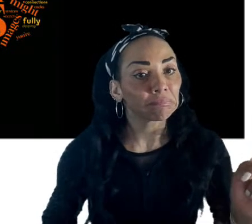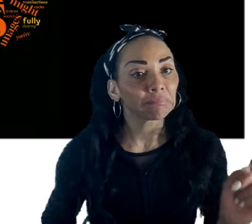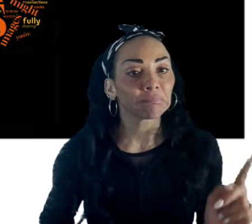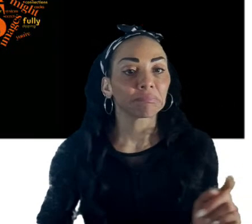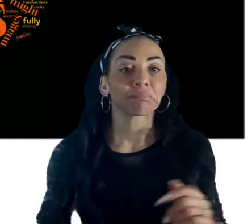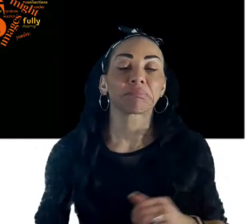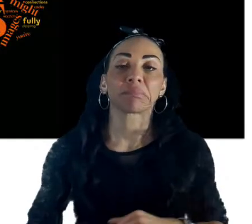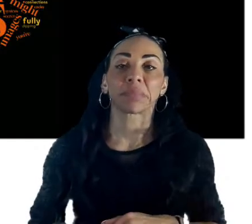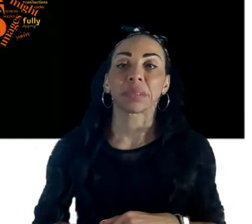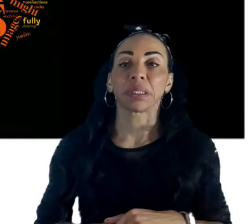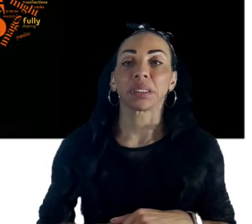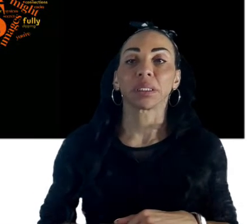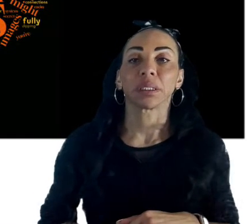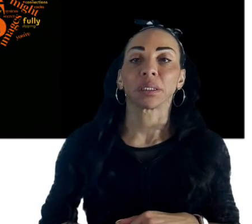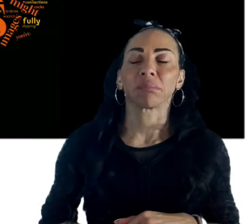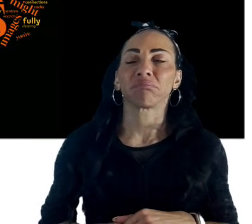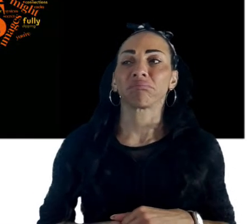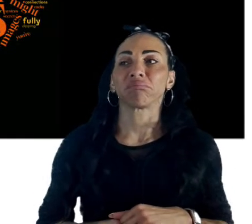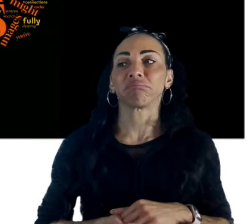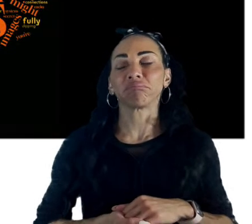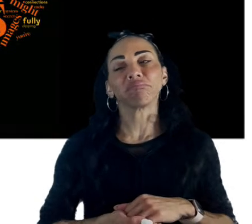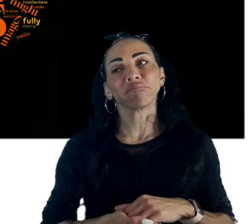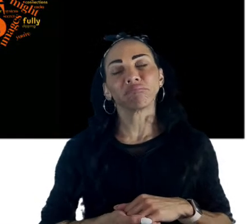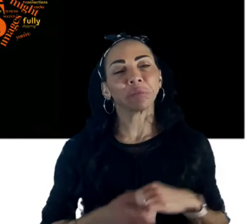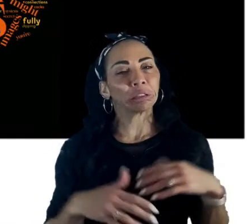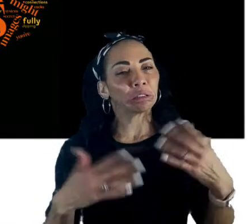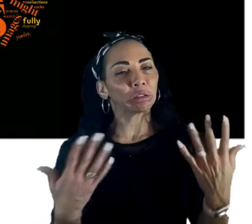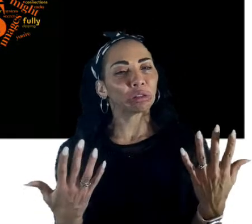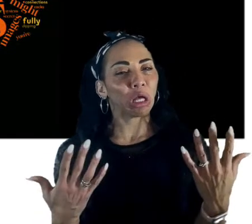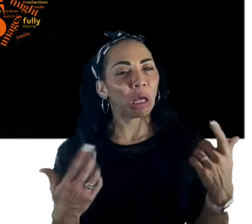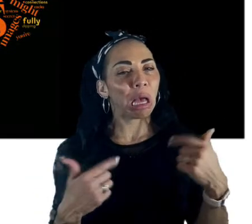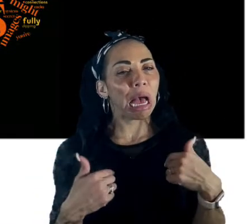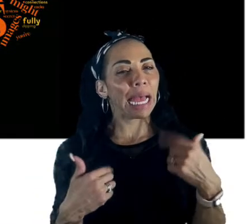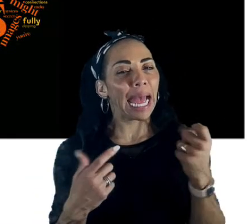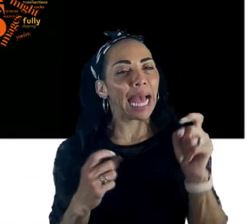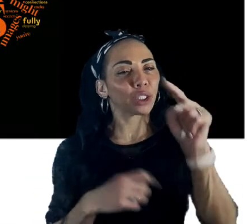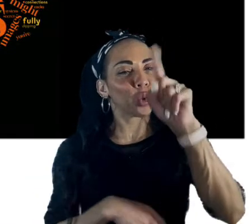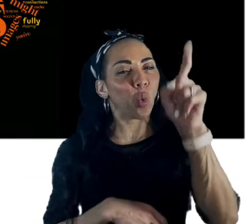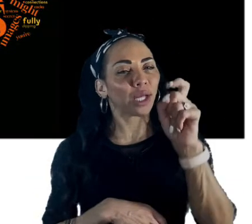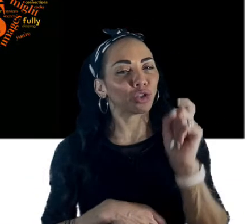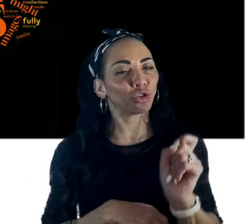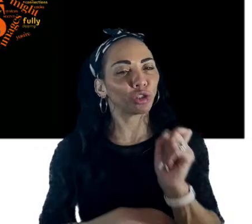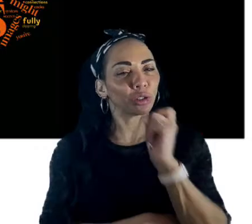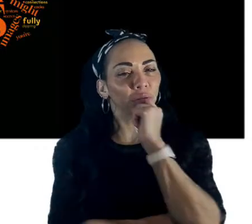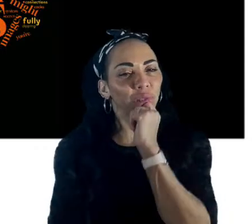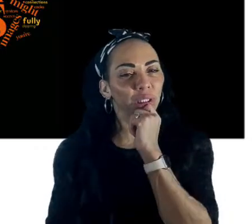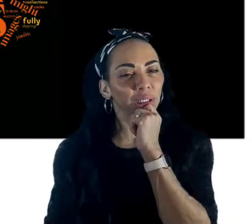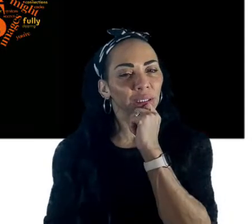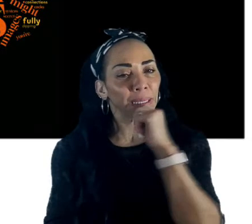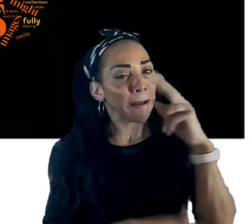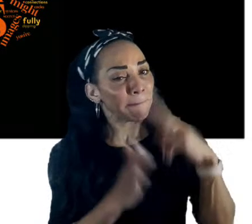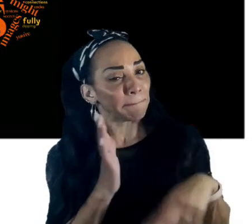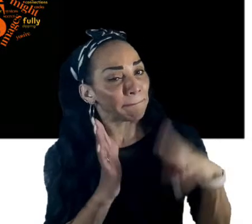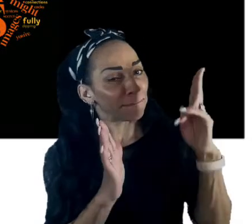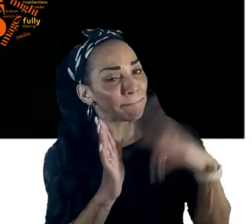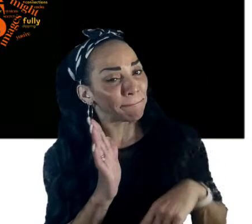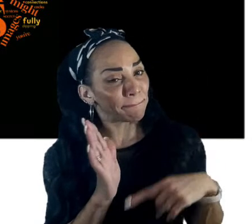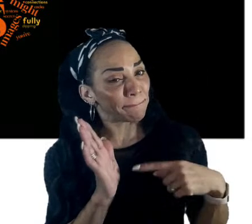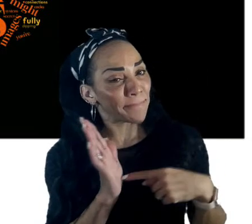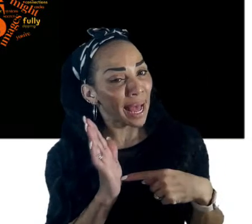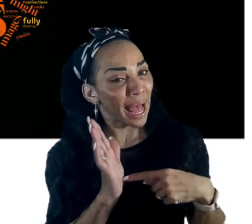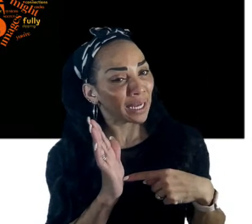So I had sort of questions around this. Is this banning system, is it